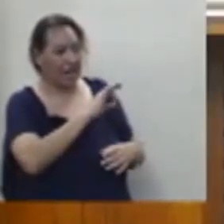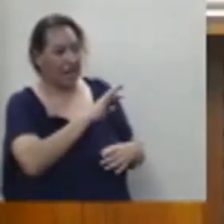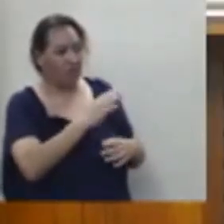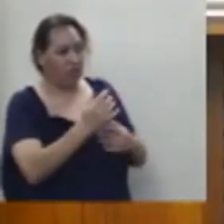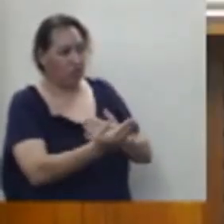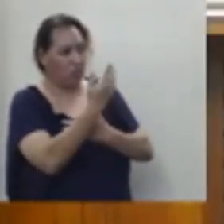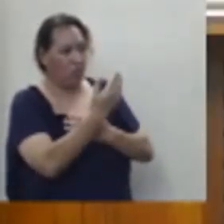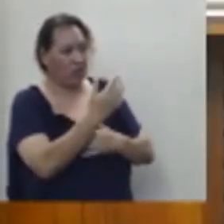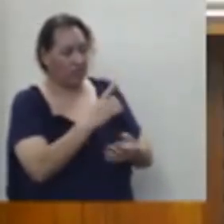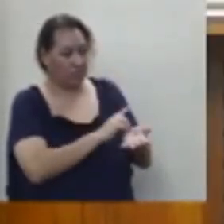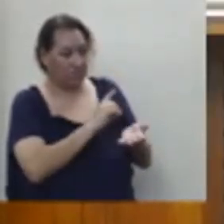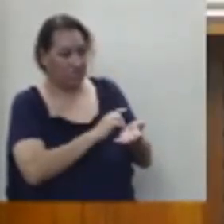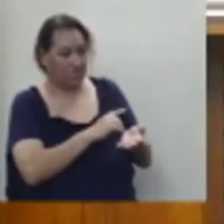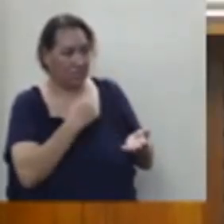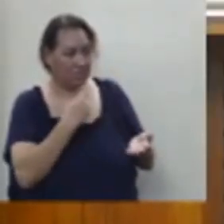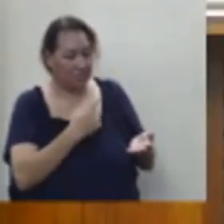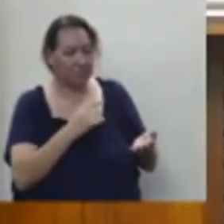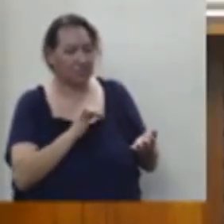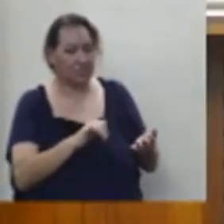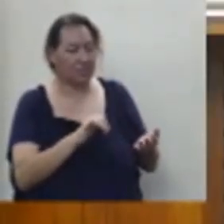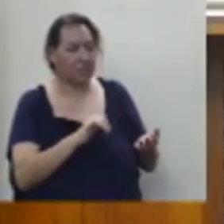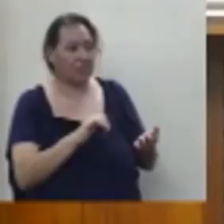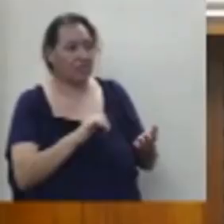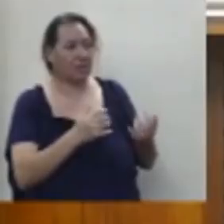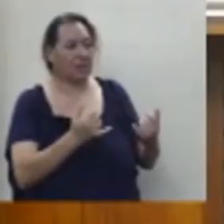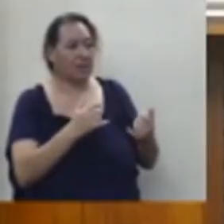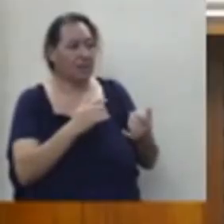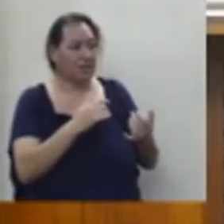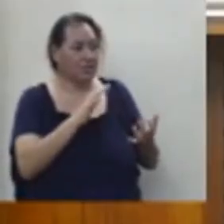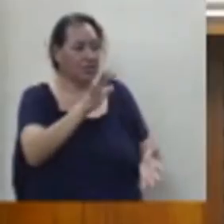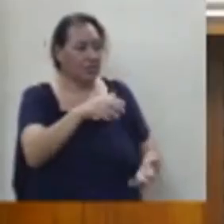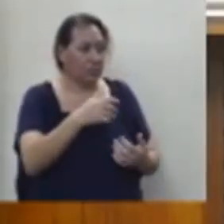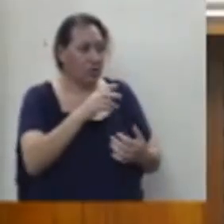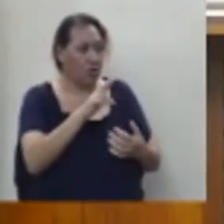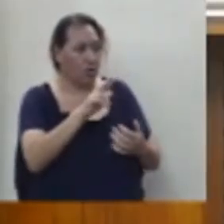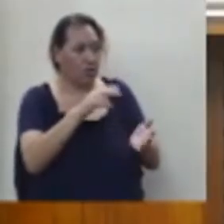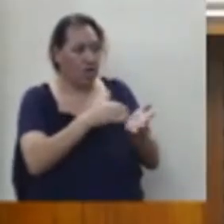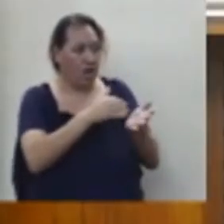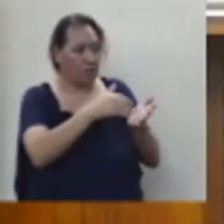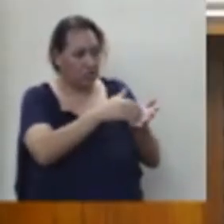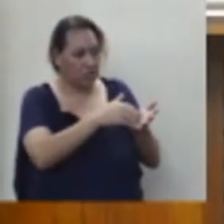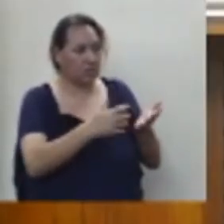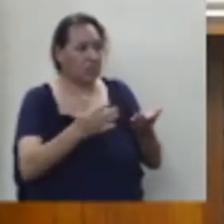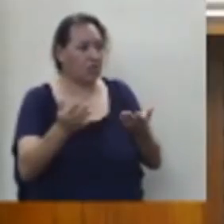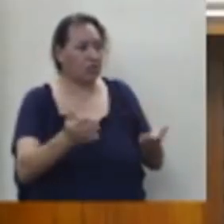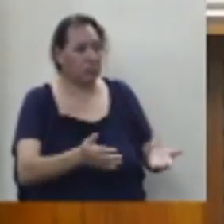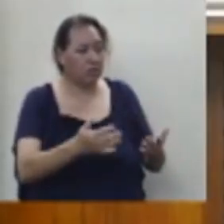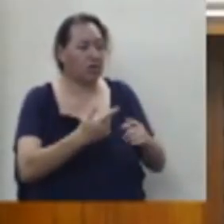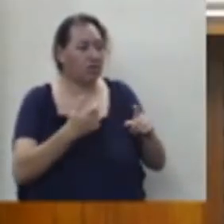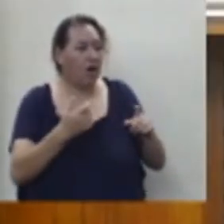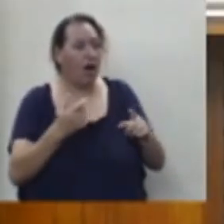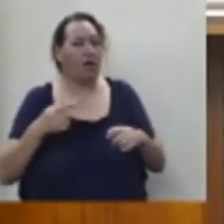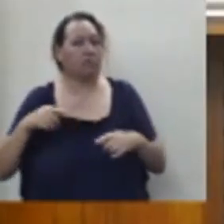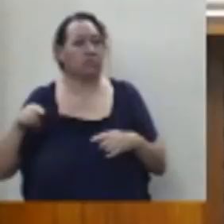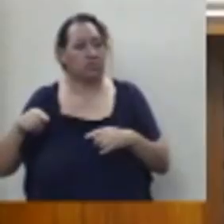Customs confiscated 3,000 rapid test kits that were brought in by a local wholesaler, and they're not FDA approved. But Dr.